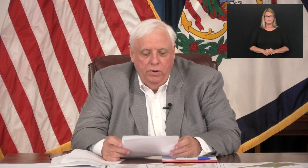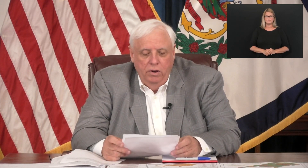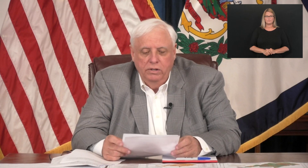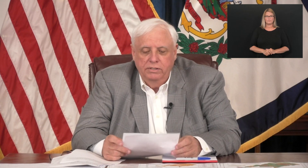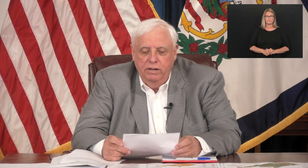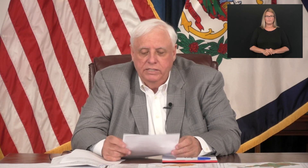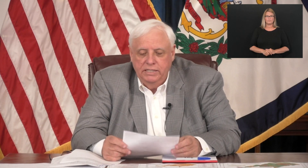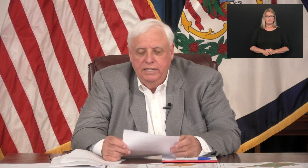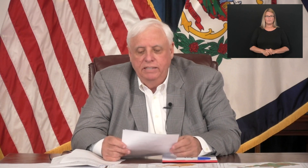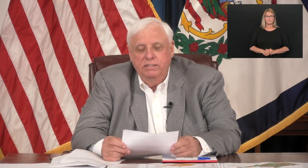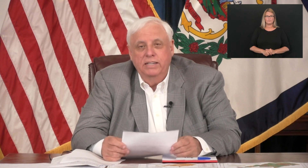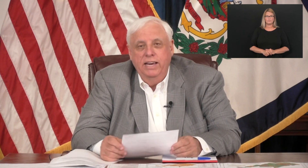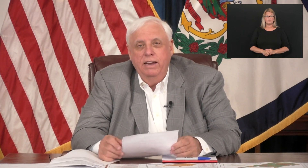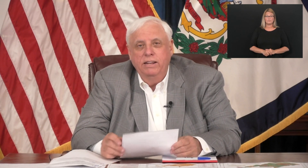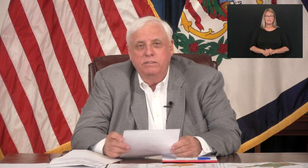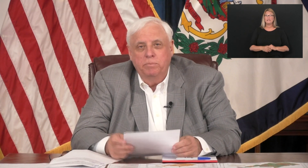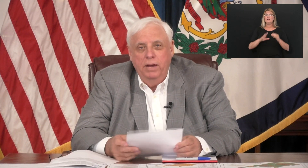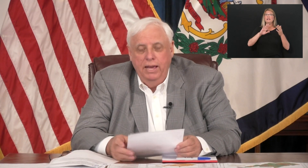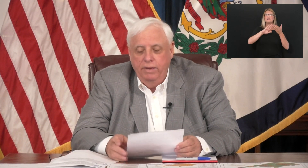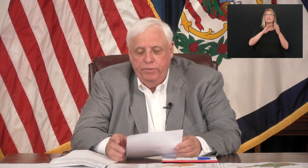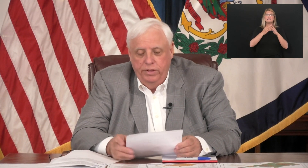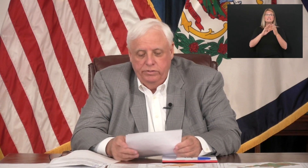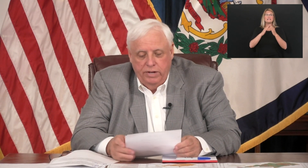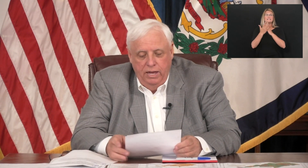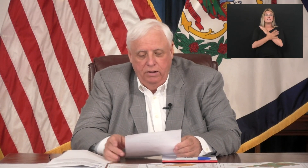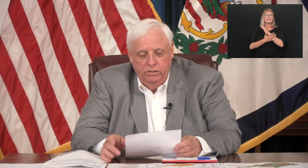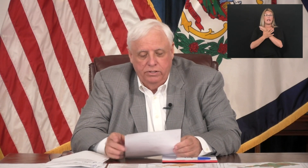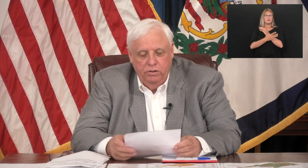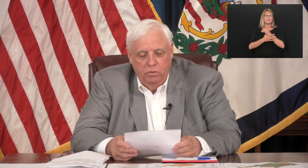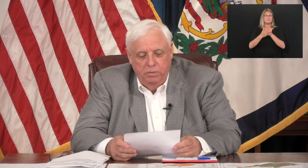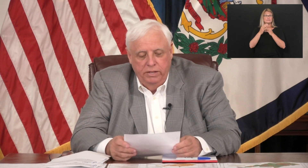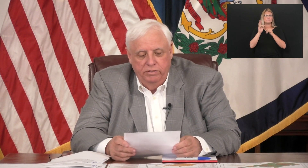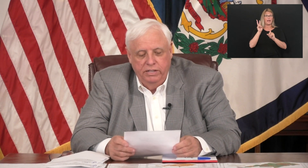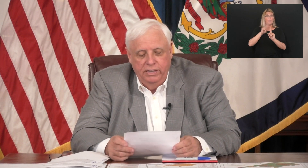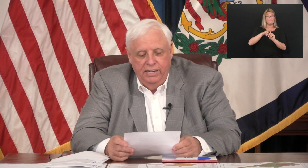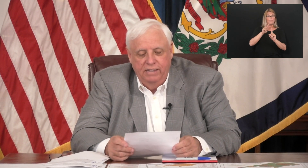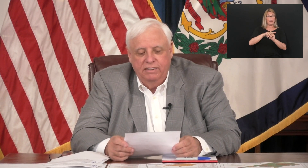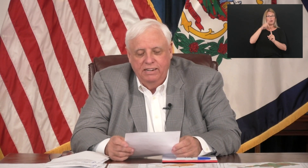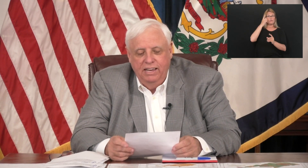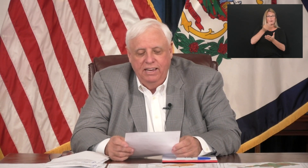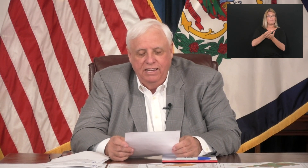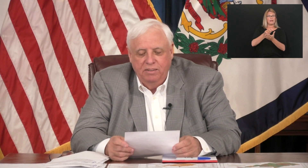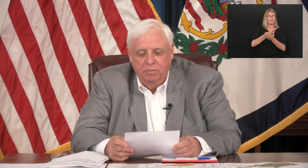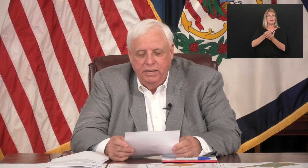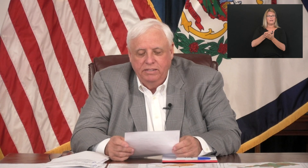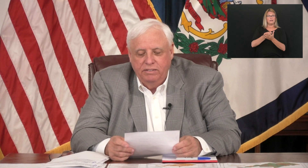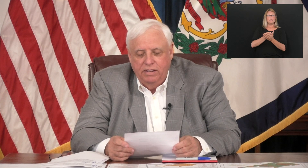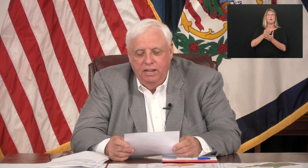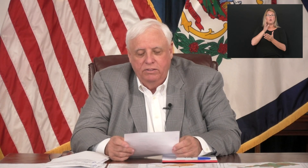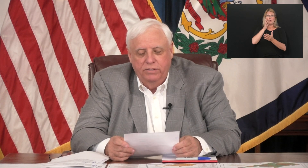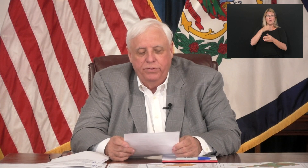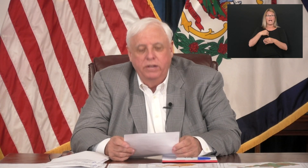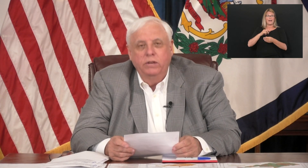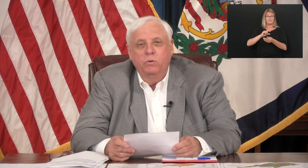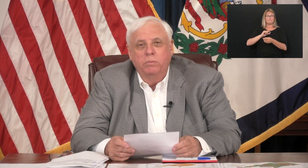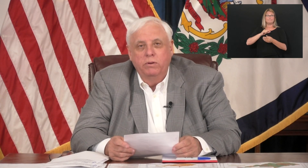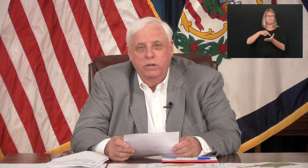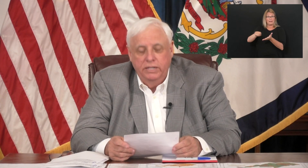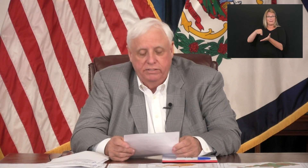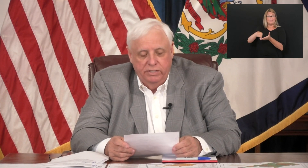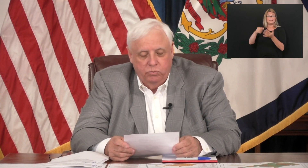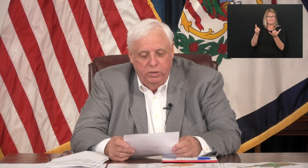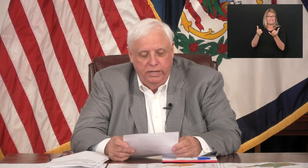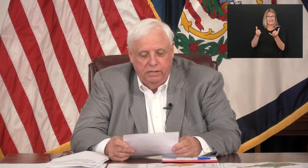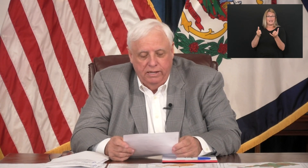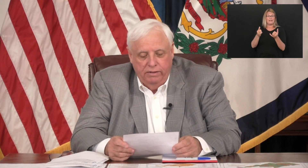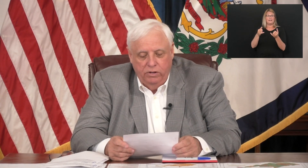As far as our cities and counties applying for those dollars that are going to be zinging out today, and millions of dollars of funding will be